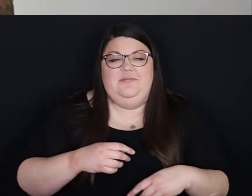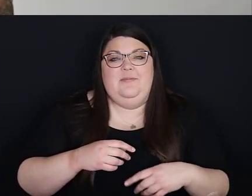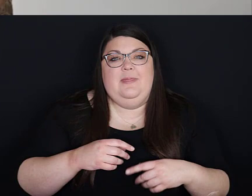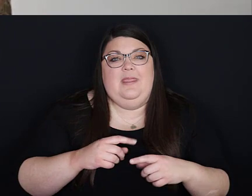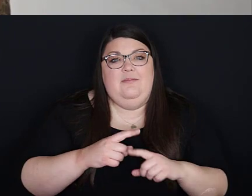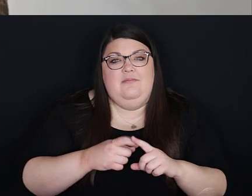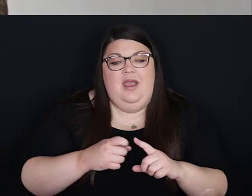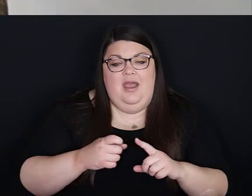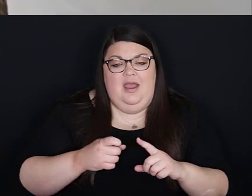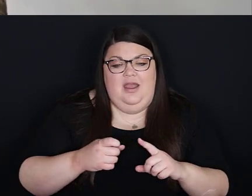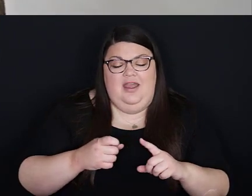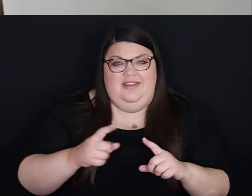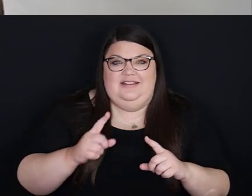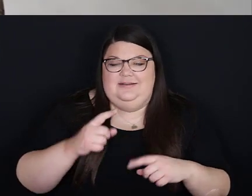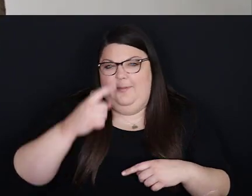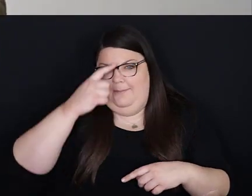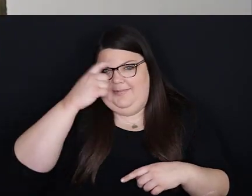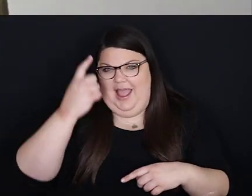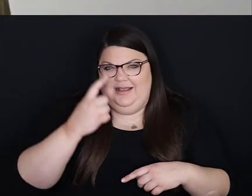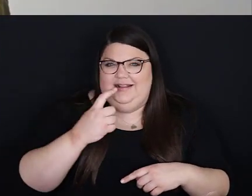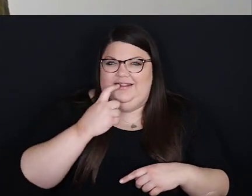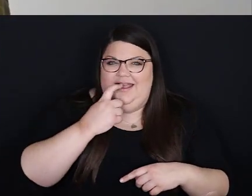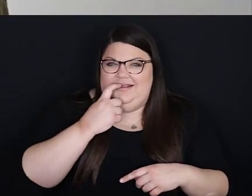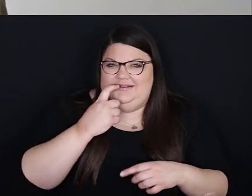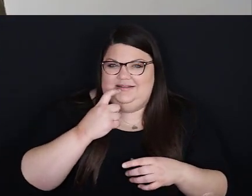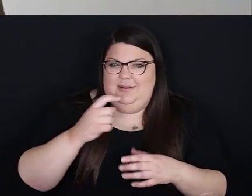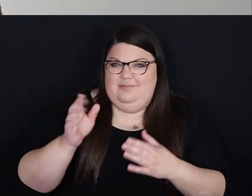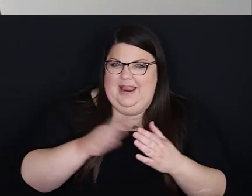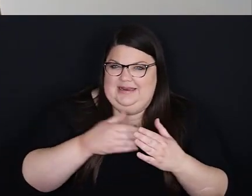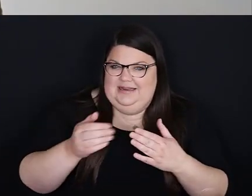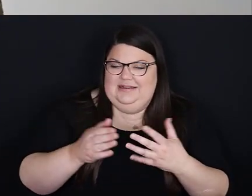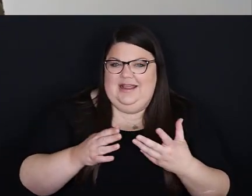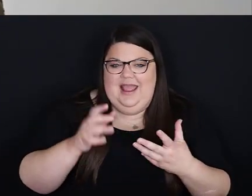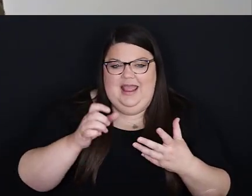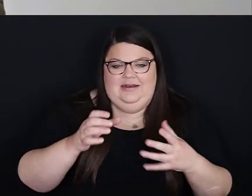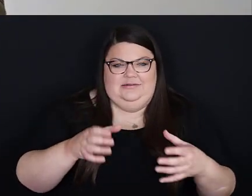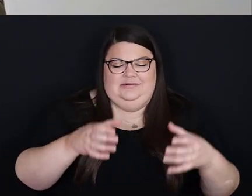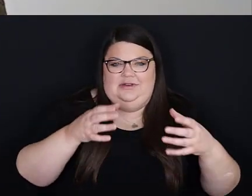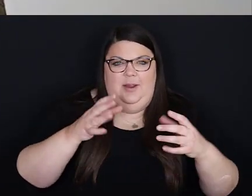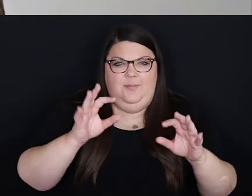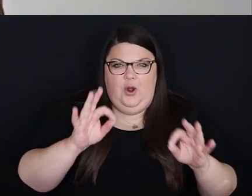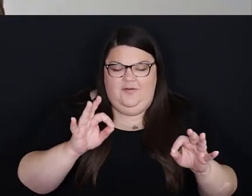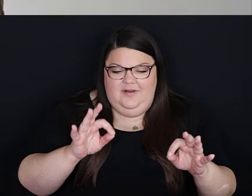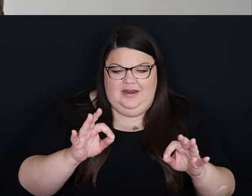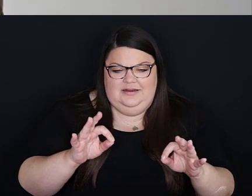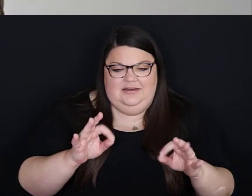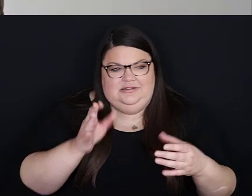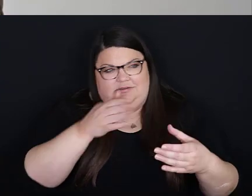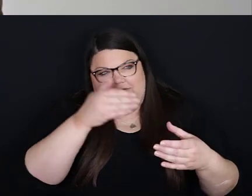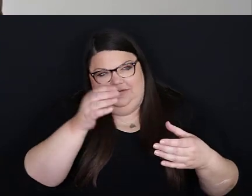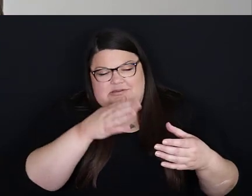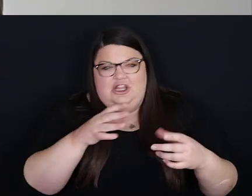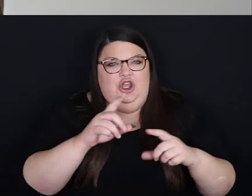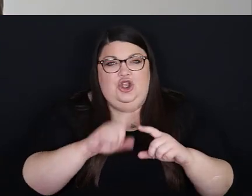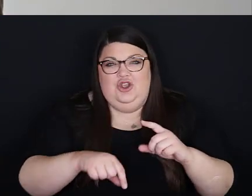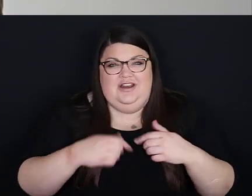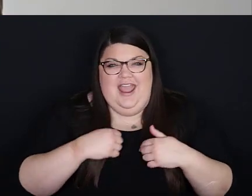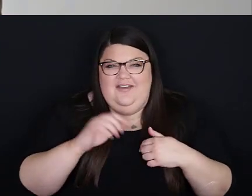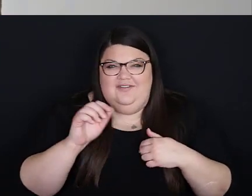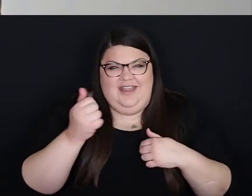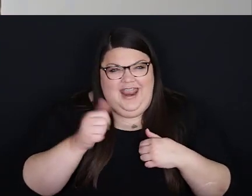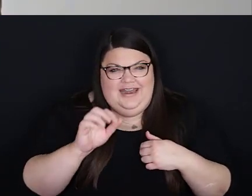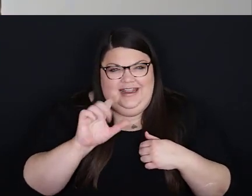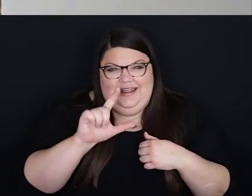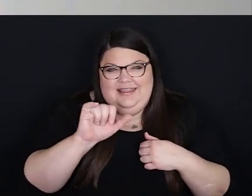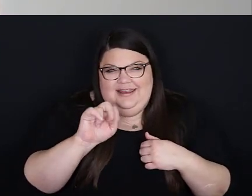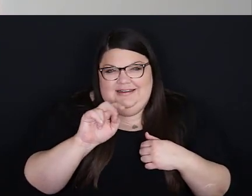came these black glass paintings. And they had to be perfect, you know. You couldn't have a bit of lint or anything